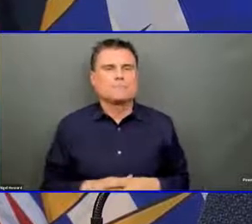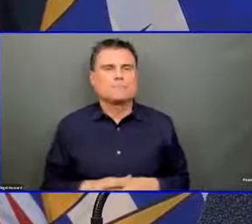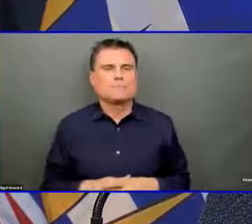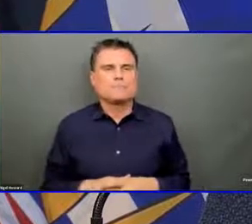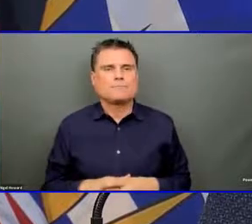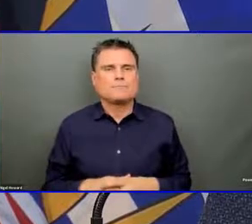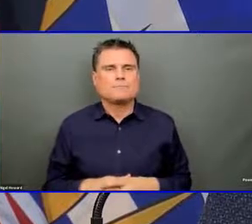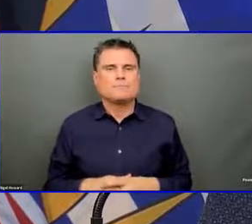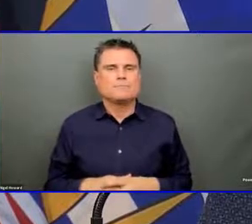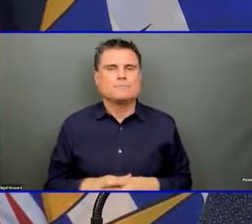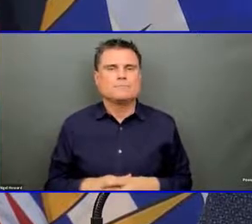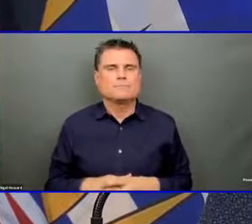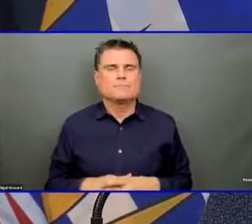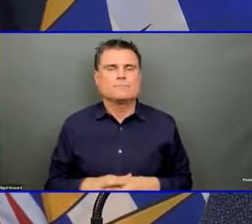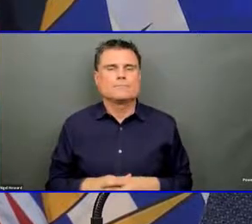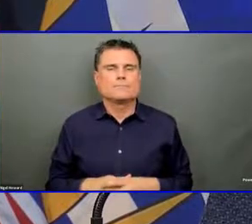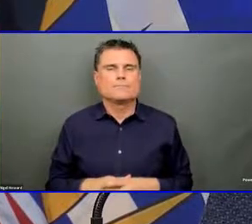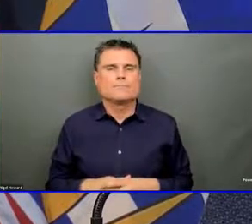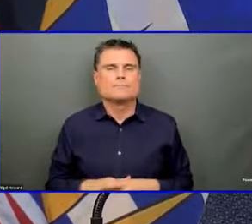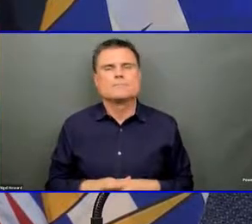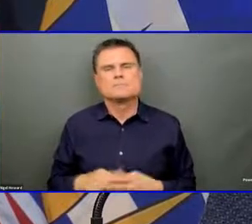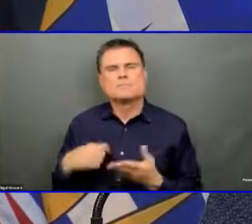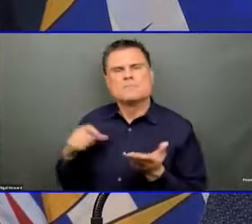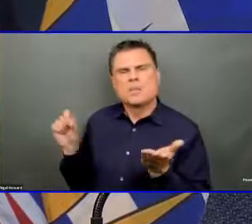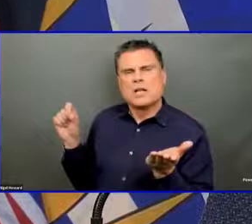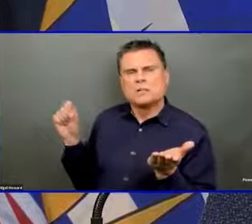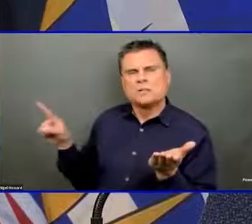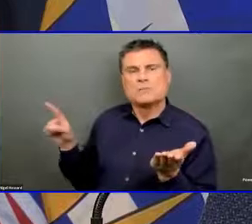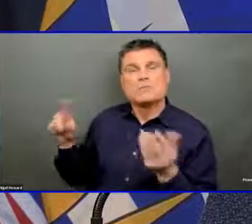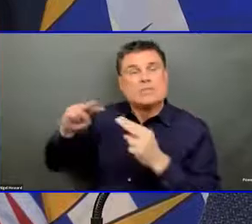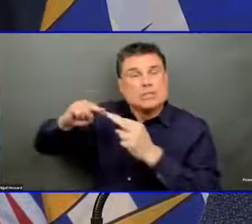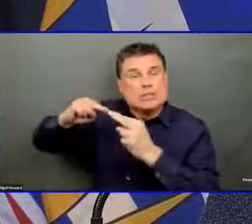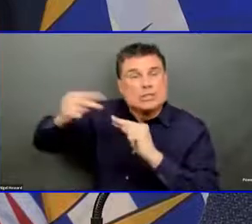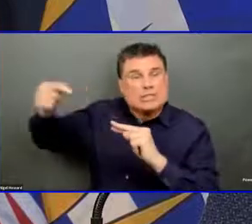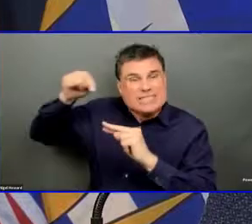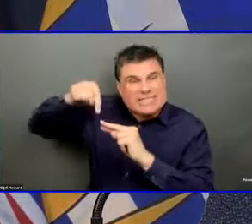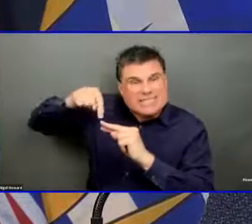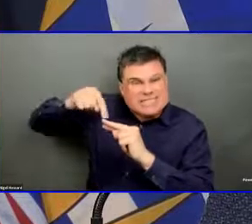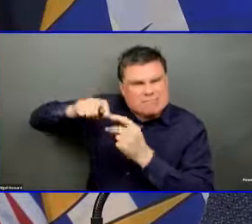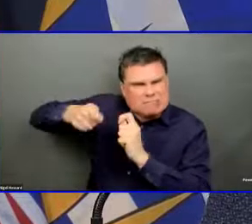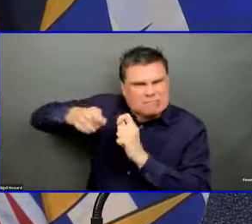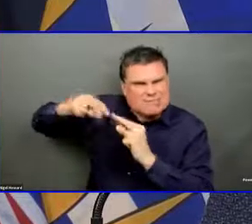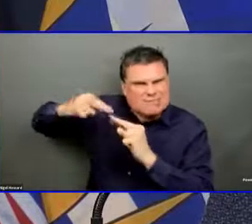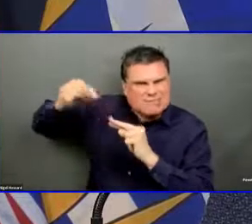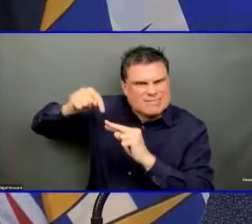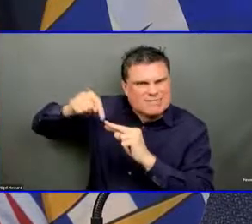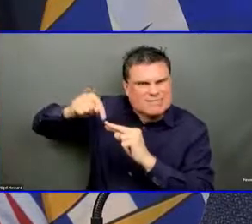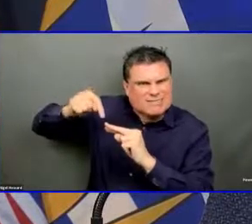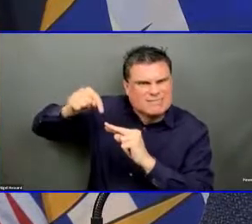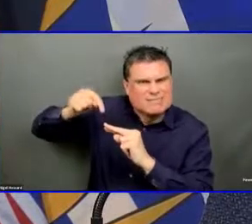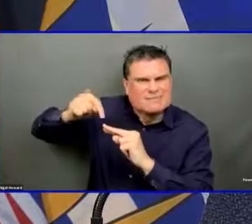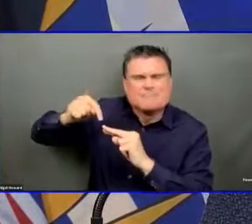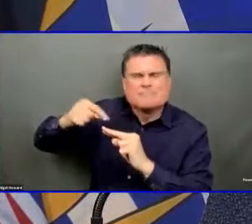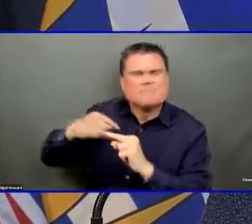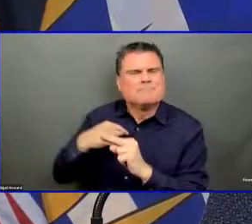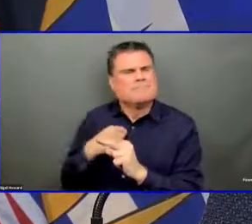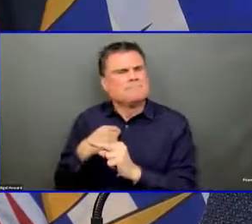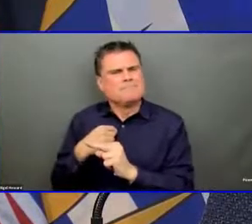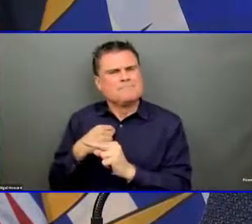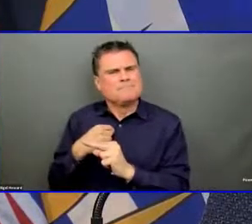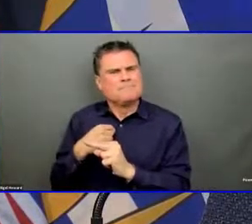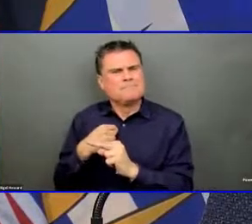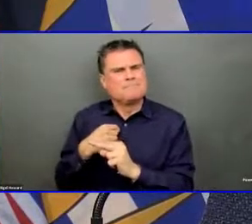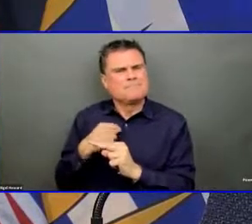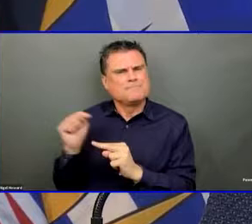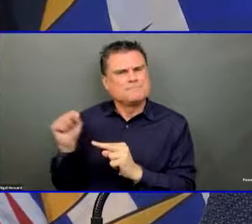Hi, I wonder about the variants that you've shown us this list of the full picture of variants, but people were getting lists